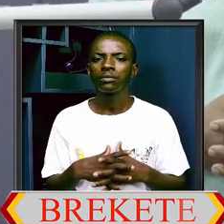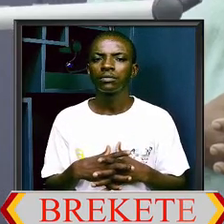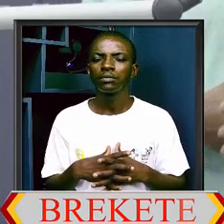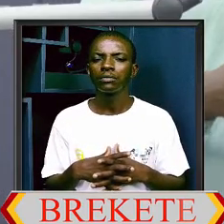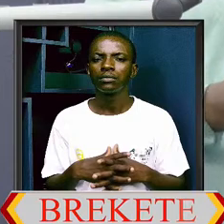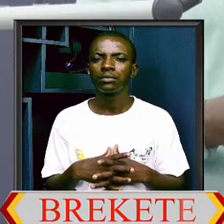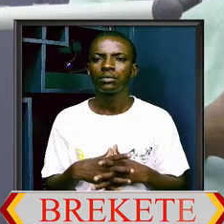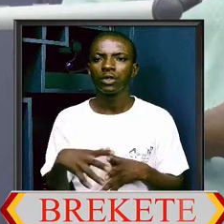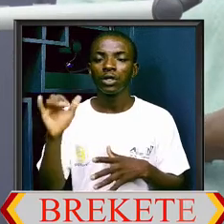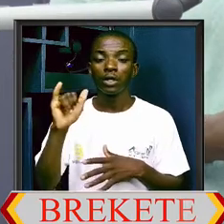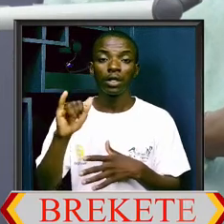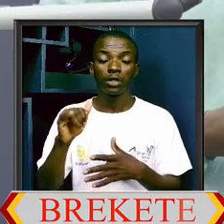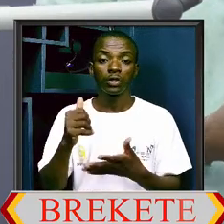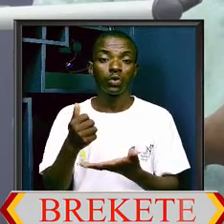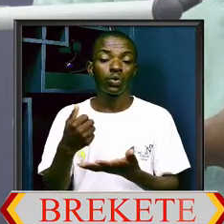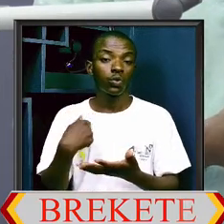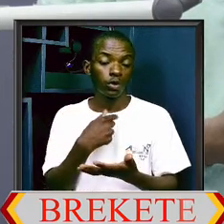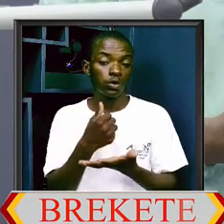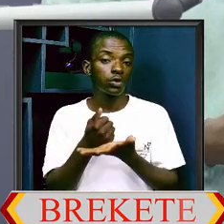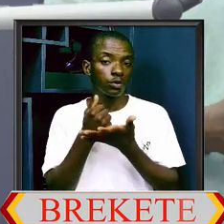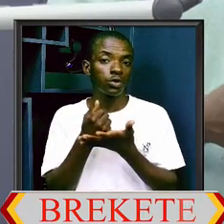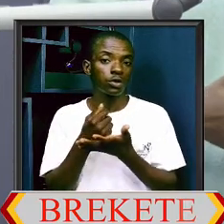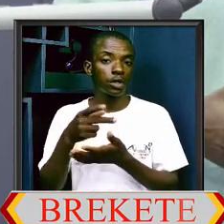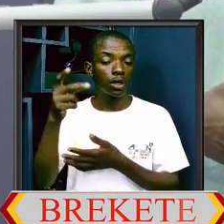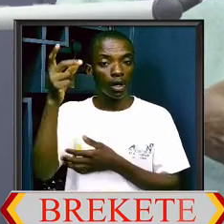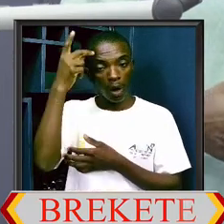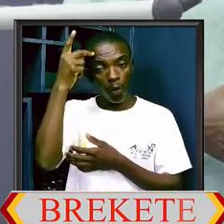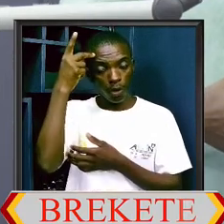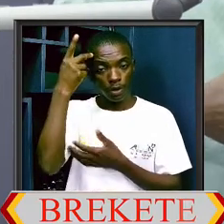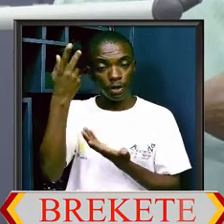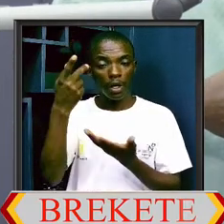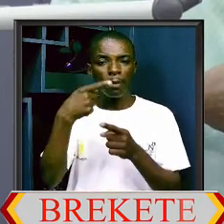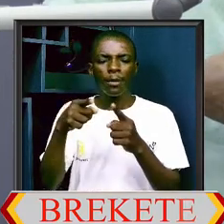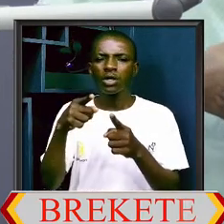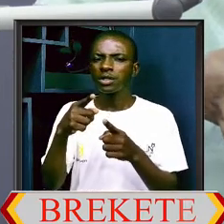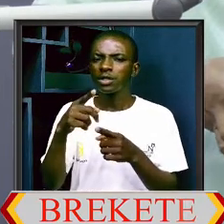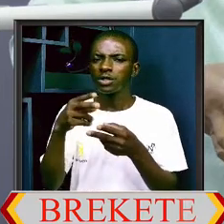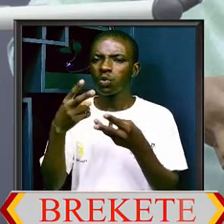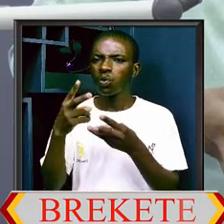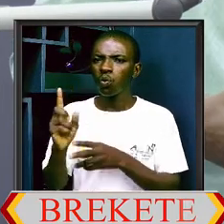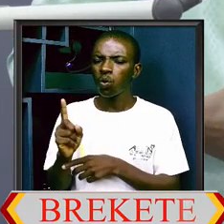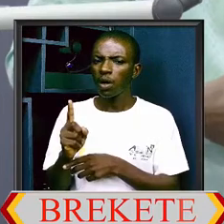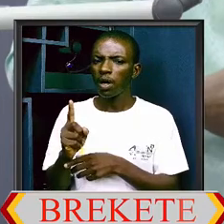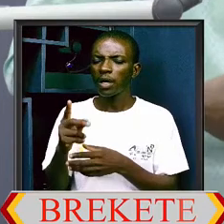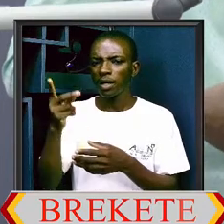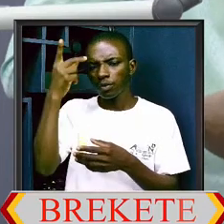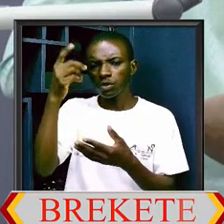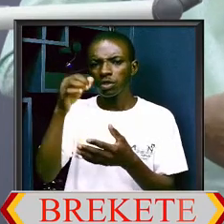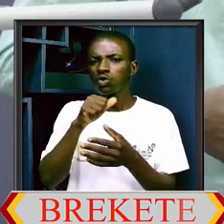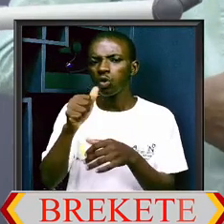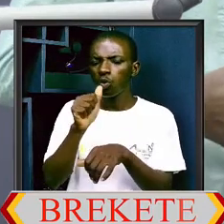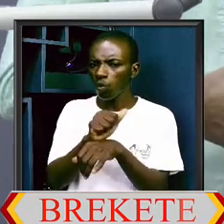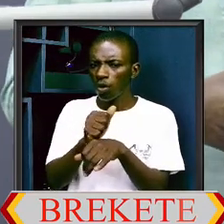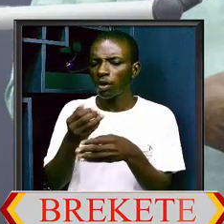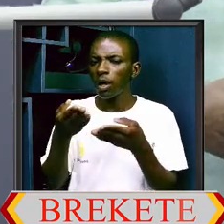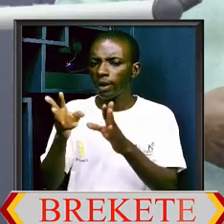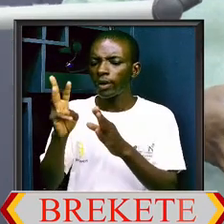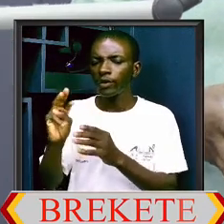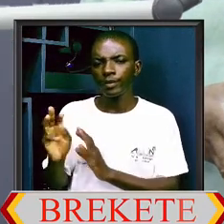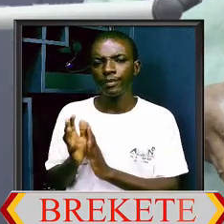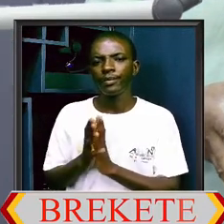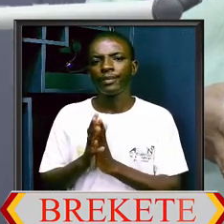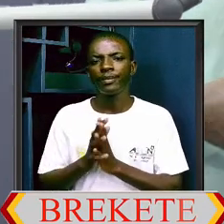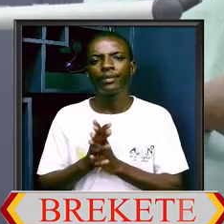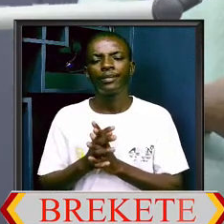from yes we support democracy we support democracy but he get where democracy no work you go allow